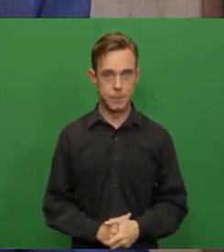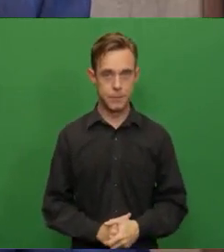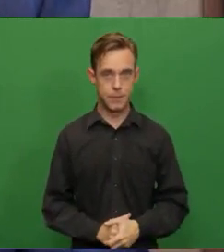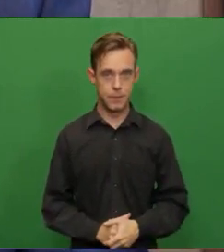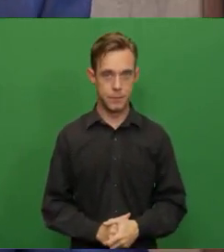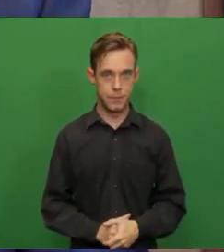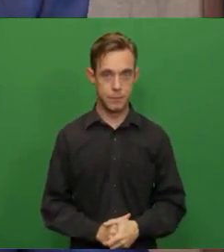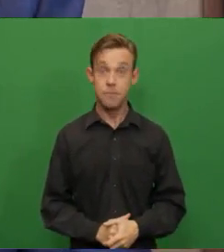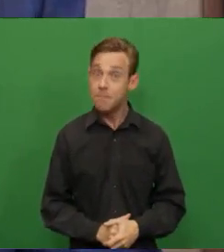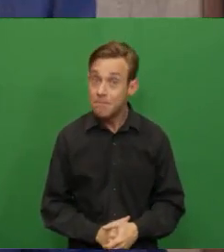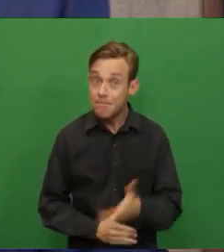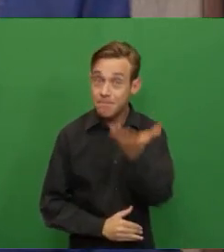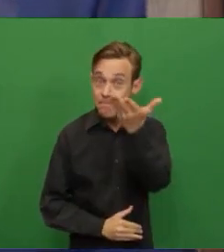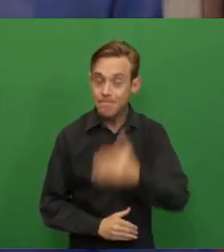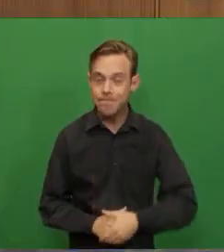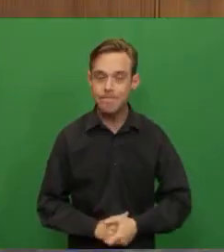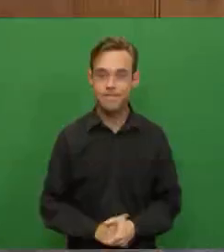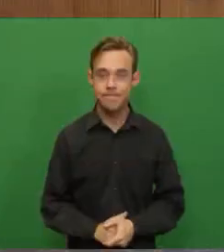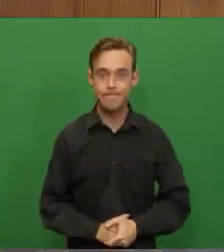Lukhanyo.